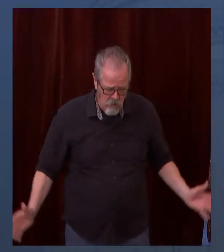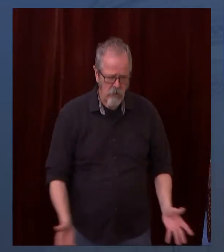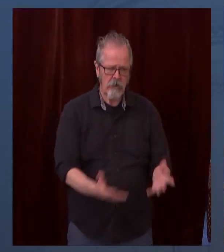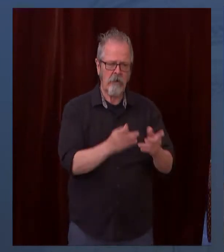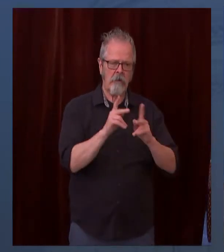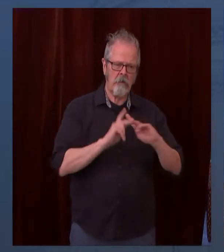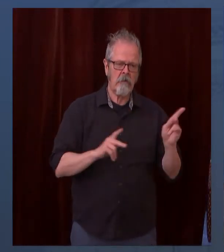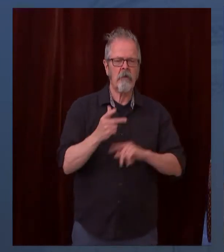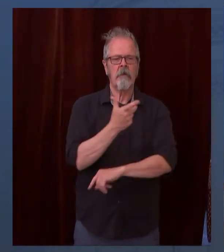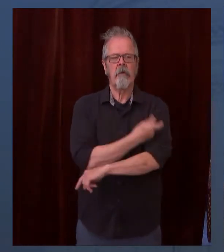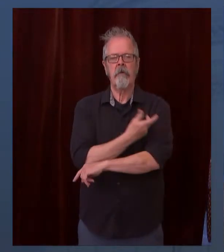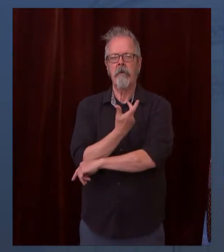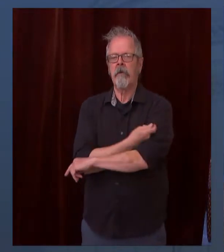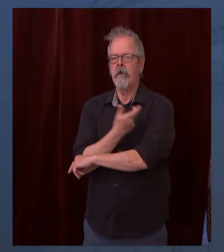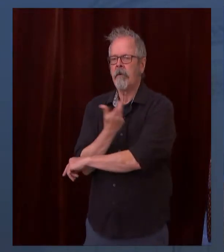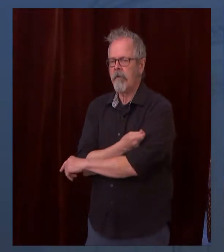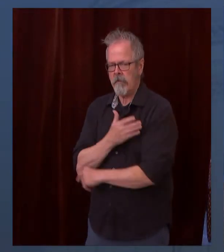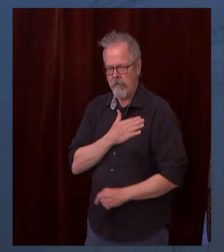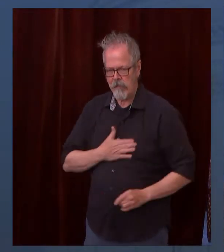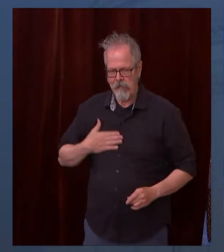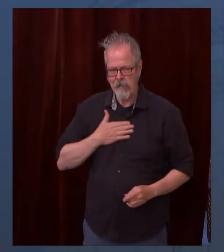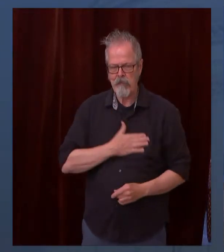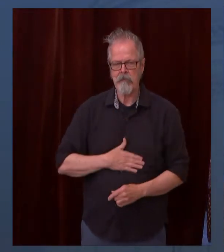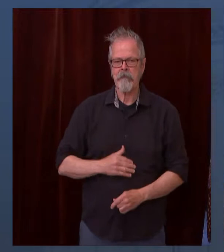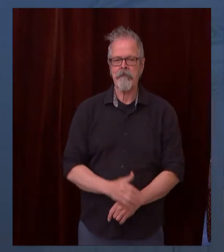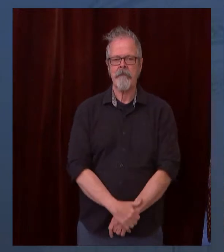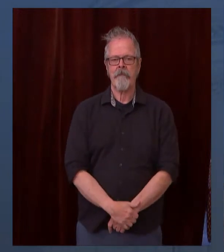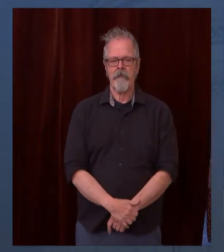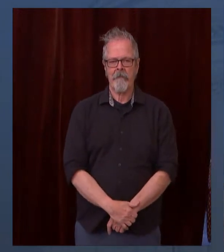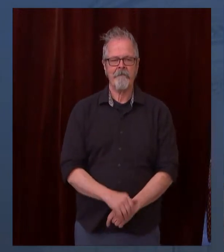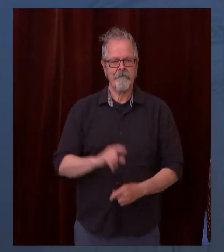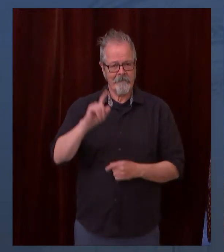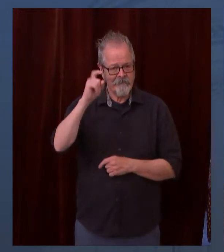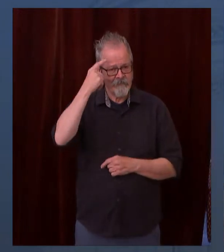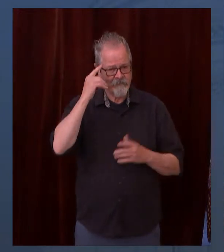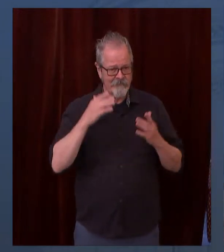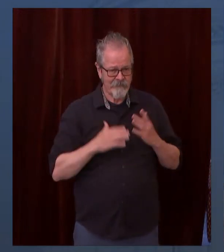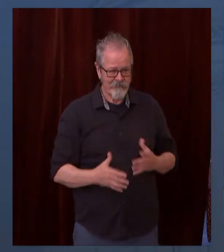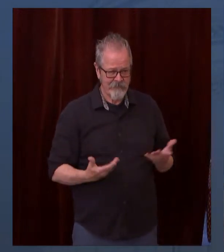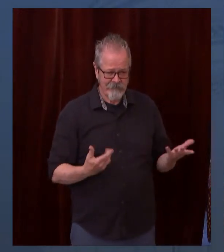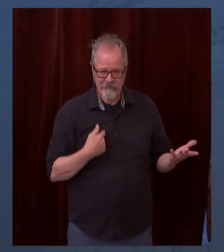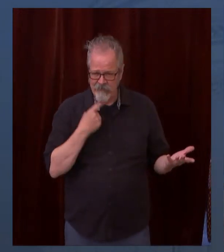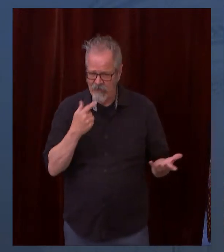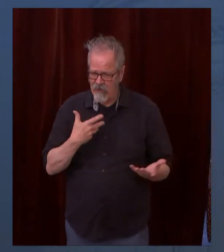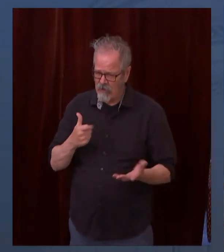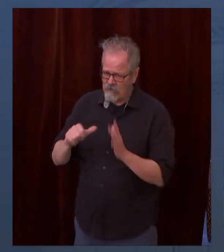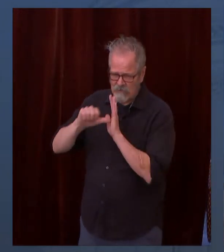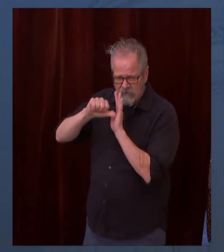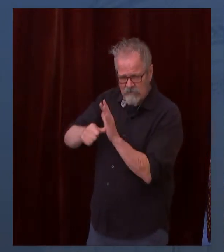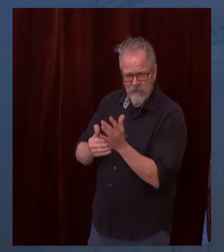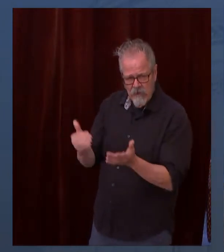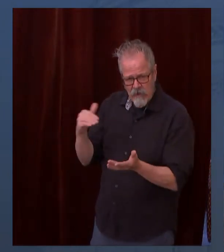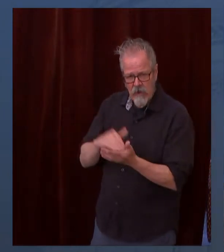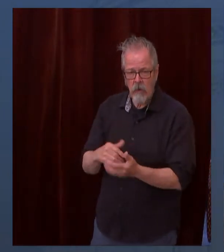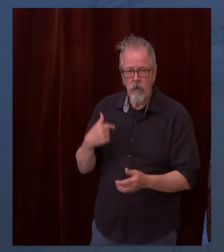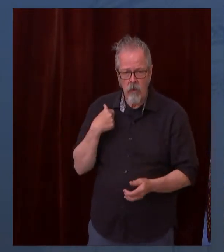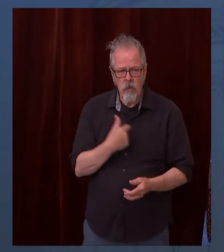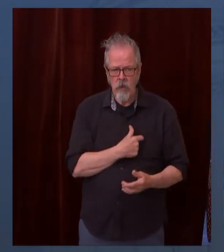I would just point out again, this is under our control. We are simply not helpless